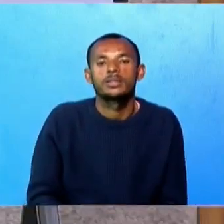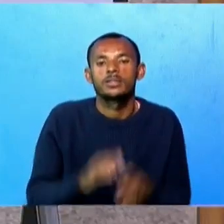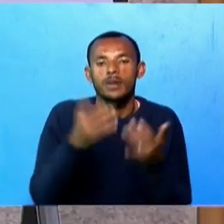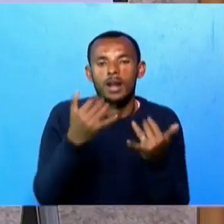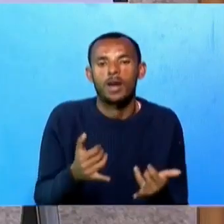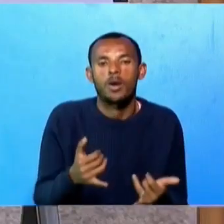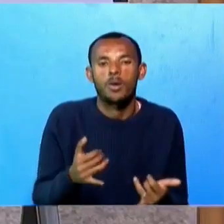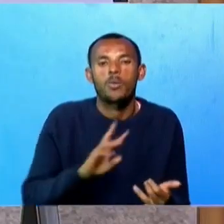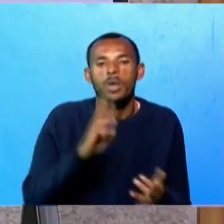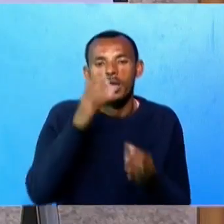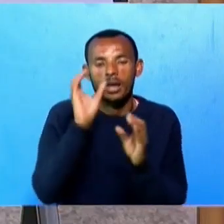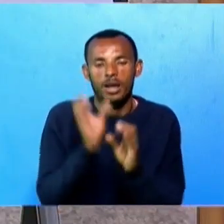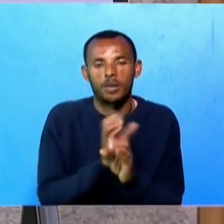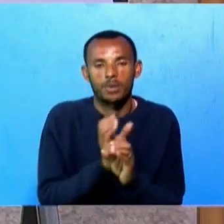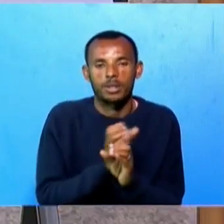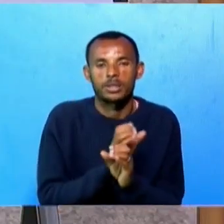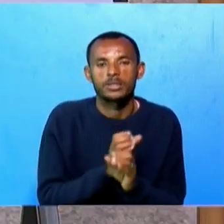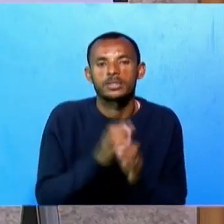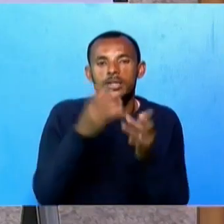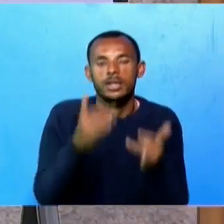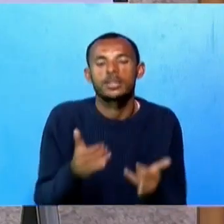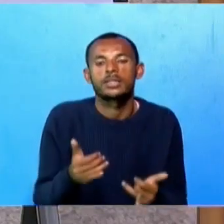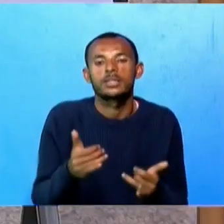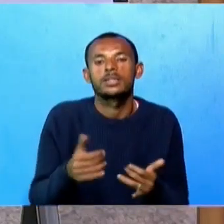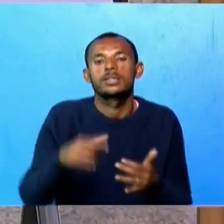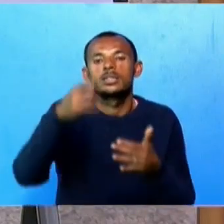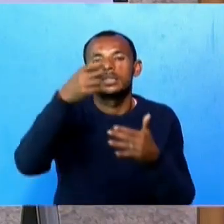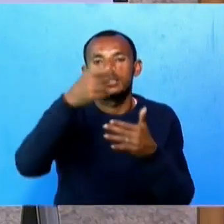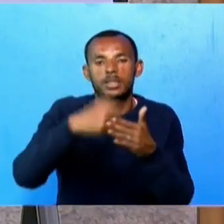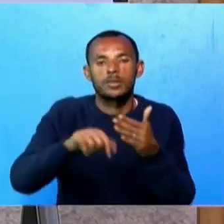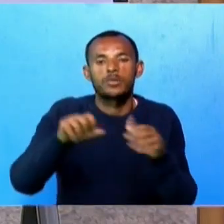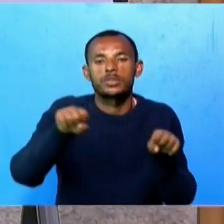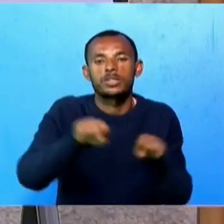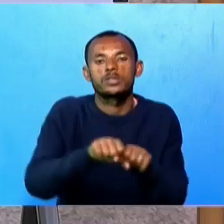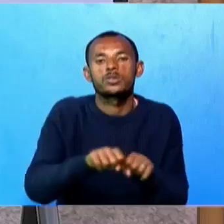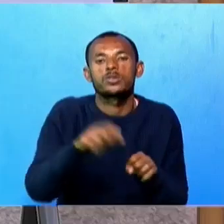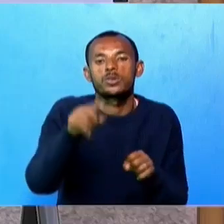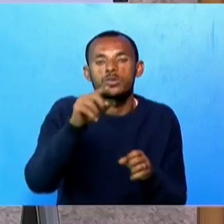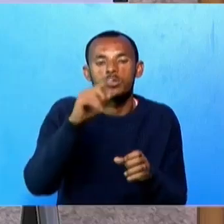to calculate the current selling price of the shoe, you need